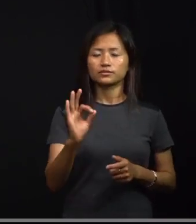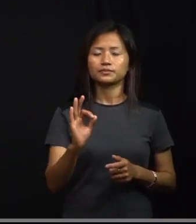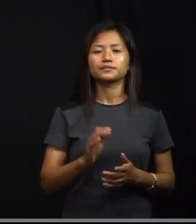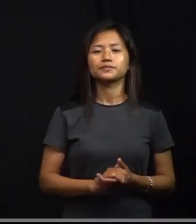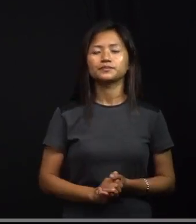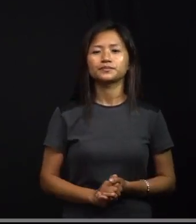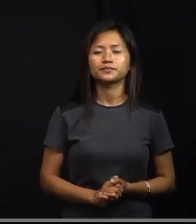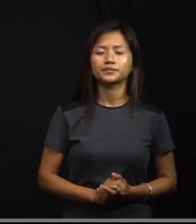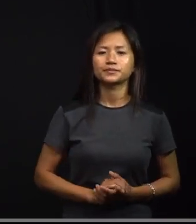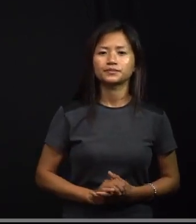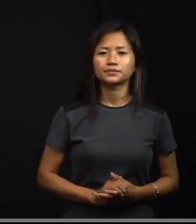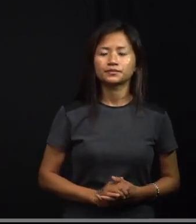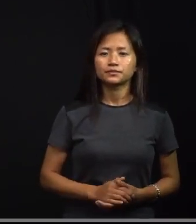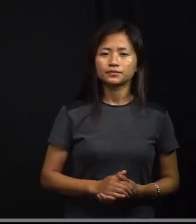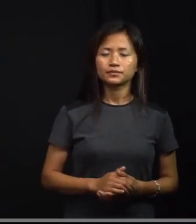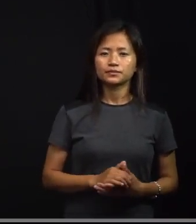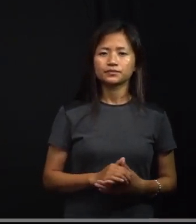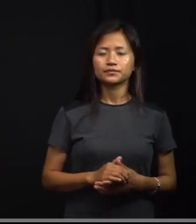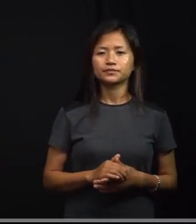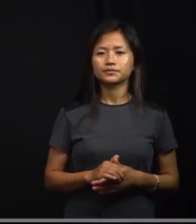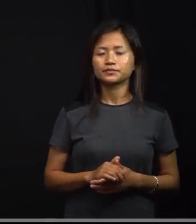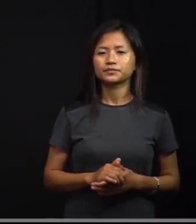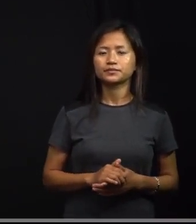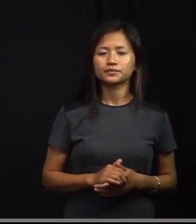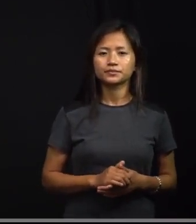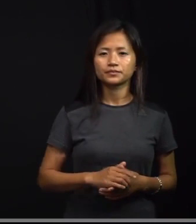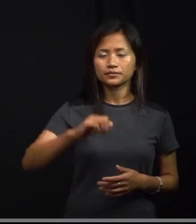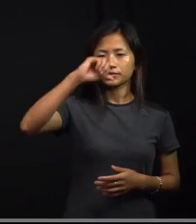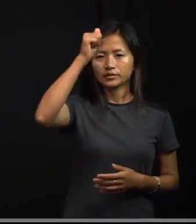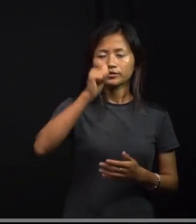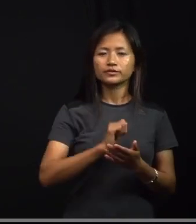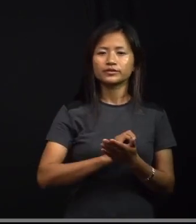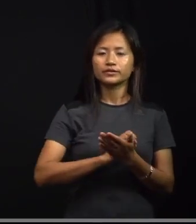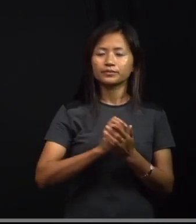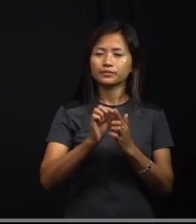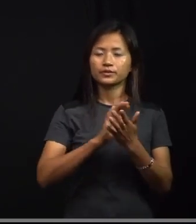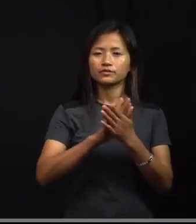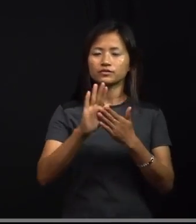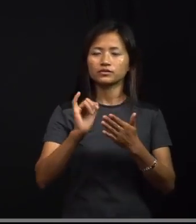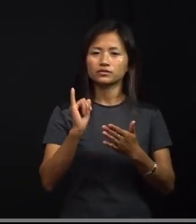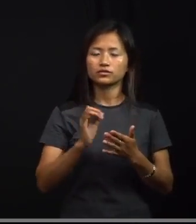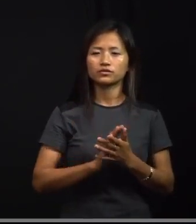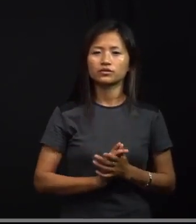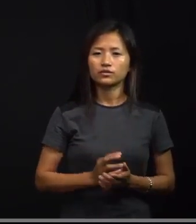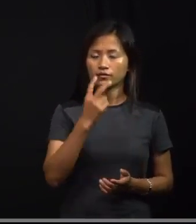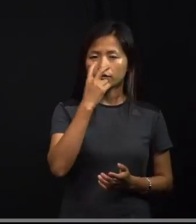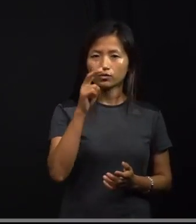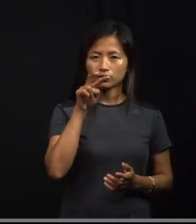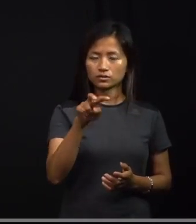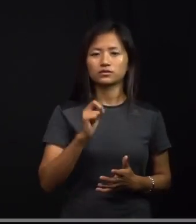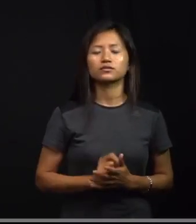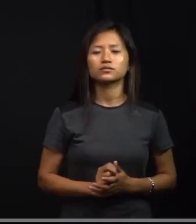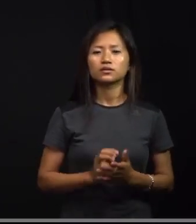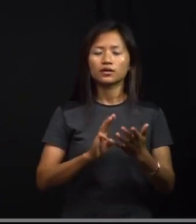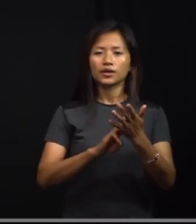Okay. And here, the Indian philosophers, they have focused on motivation